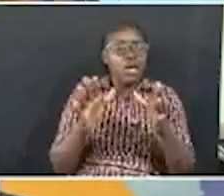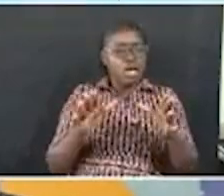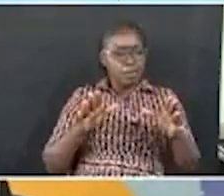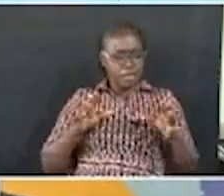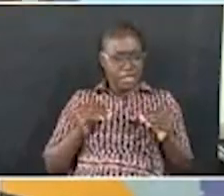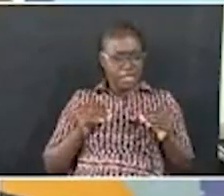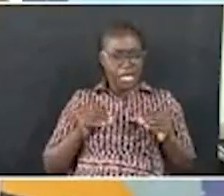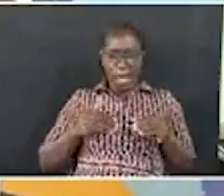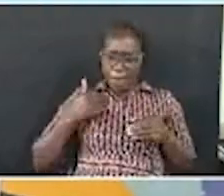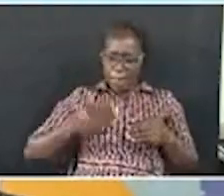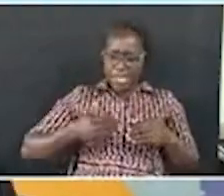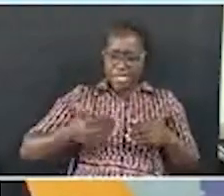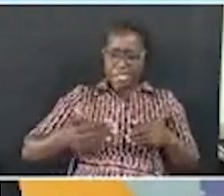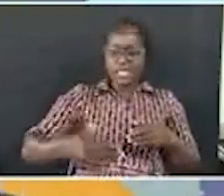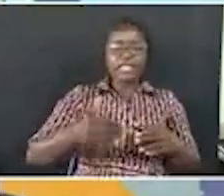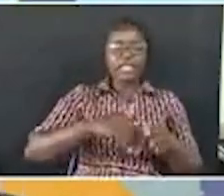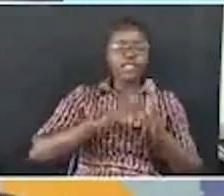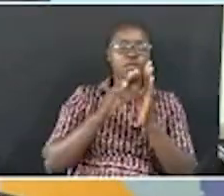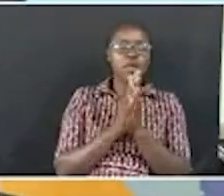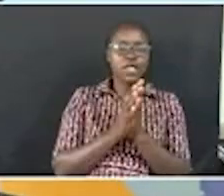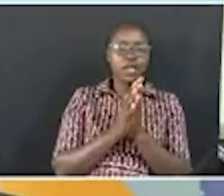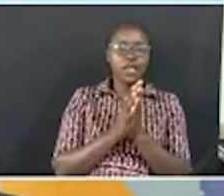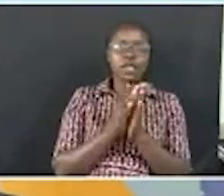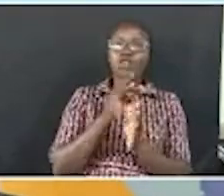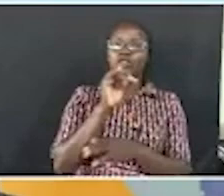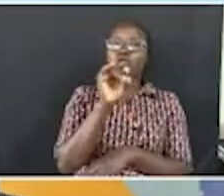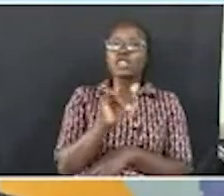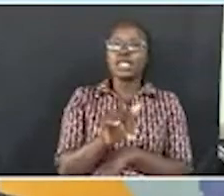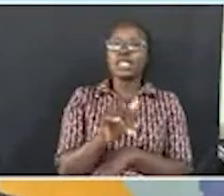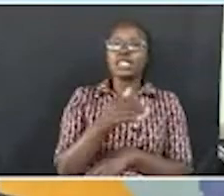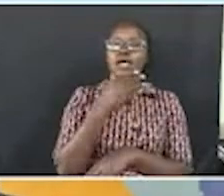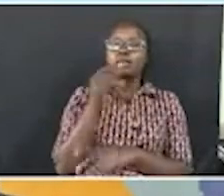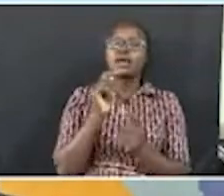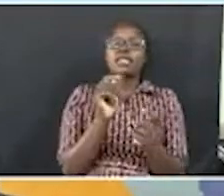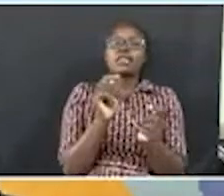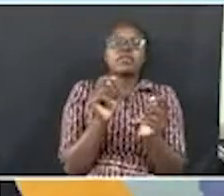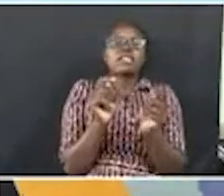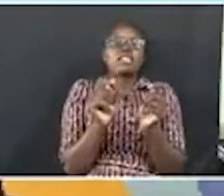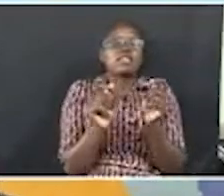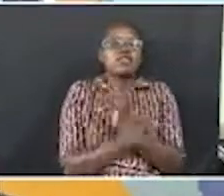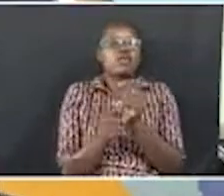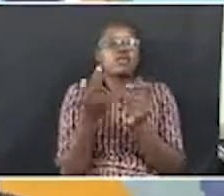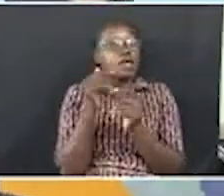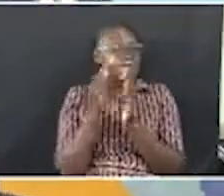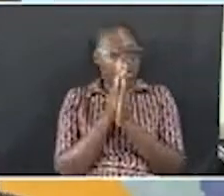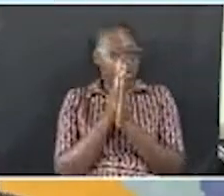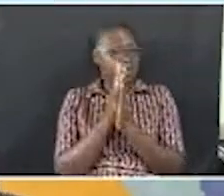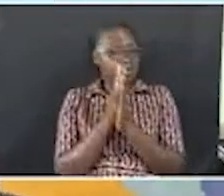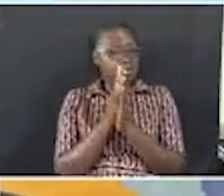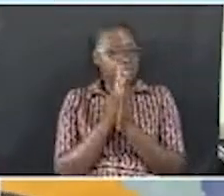embrace persistence in prayer so that you can be transformed by prayer?